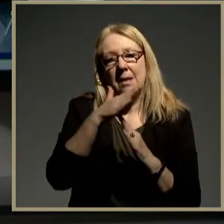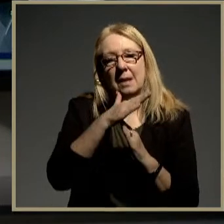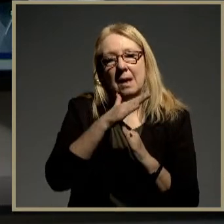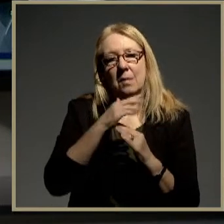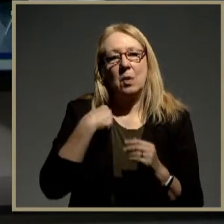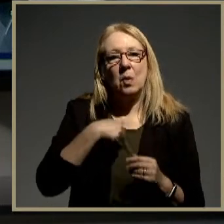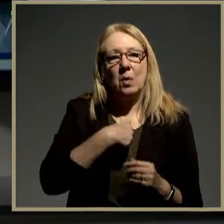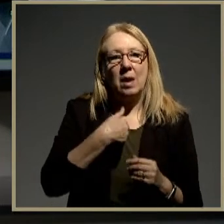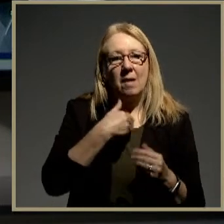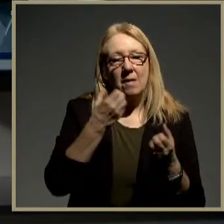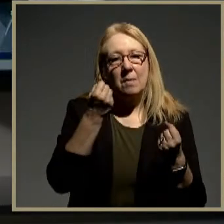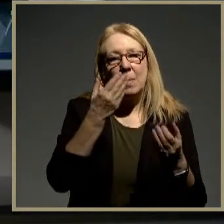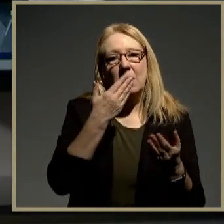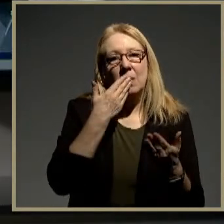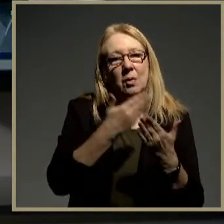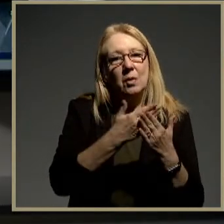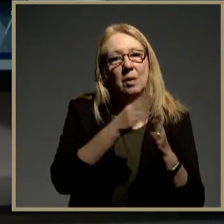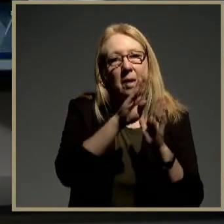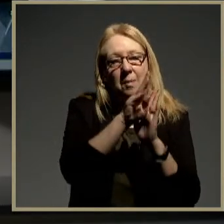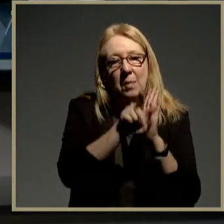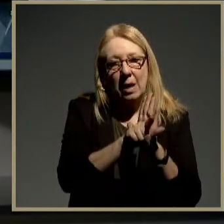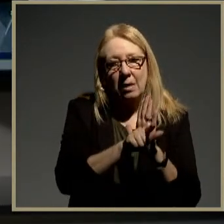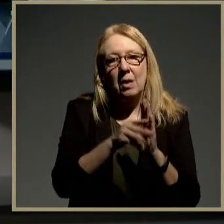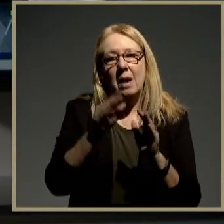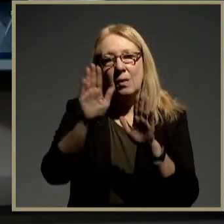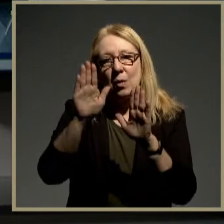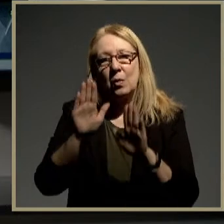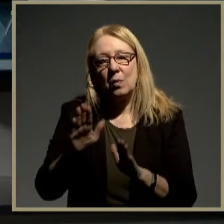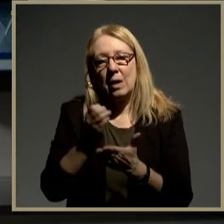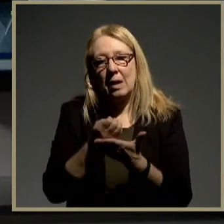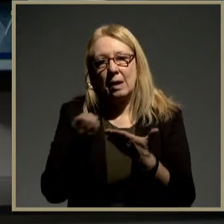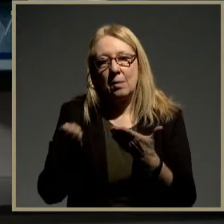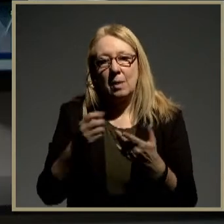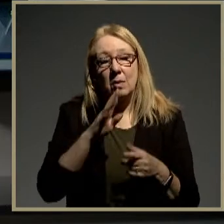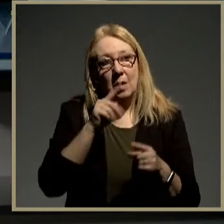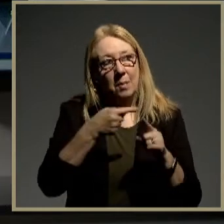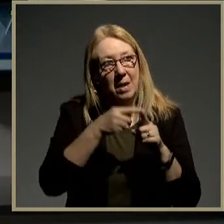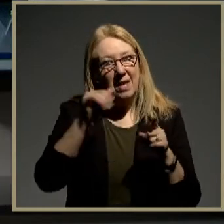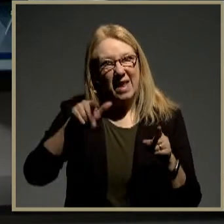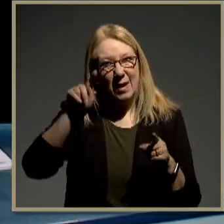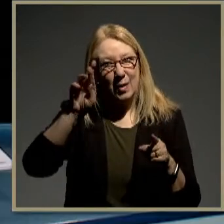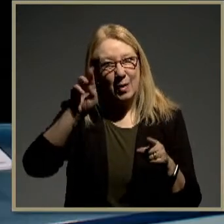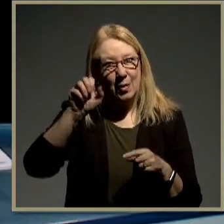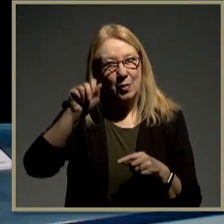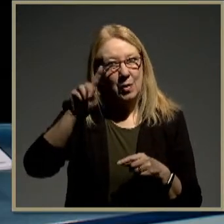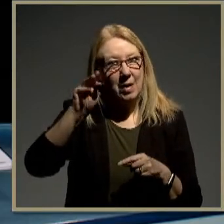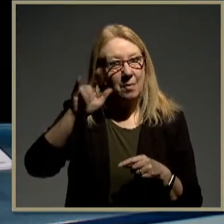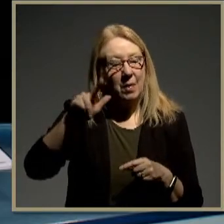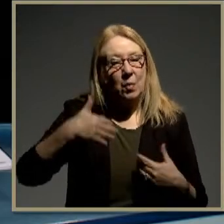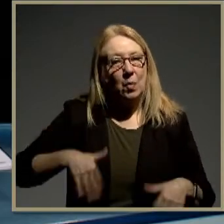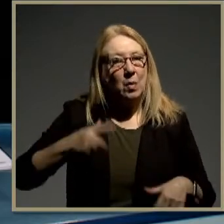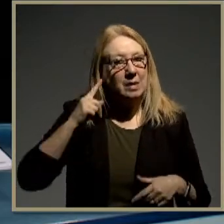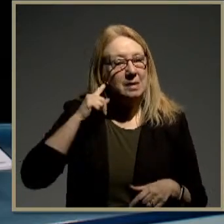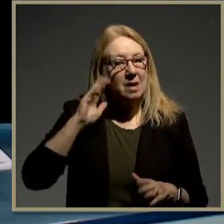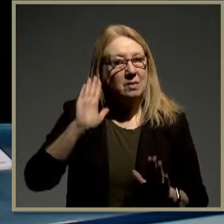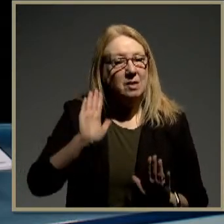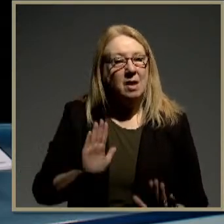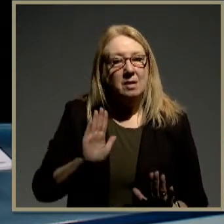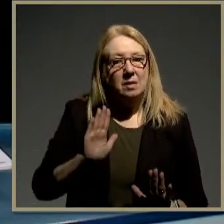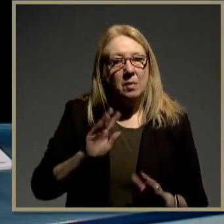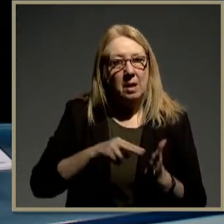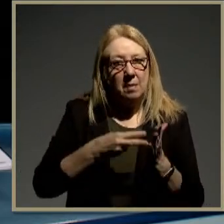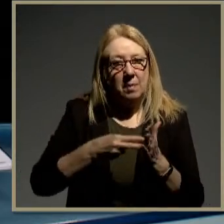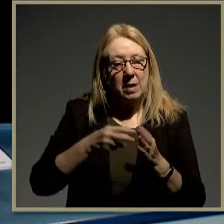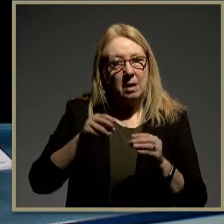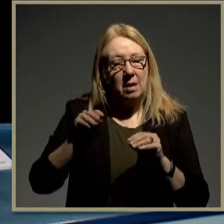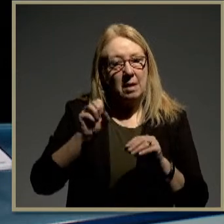incredible background and incredible equipment. Yeah, that treadmill sounds amazing. So I guess they can get the